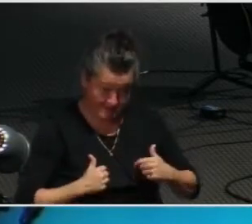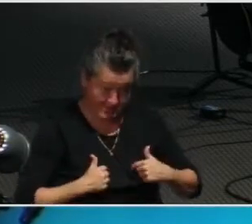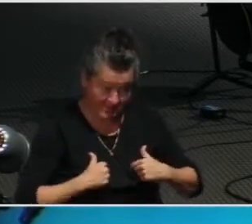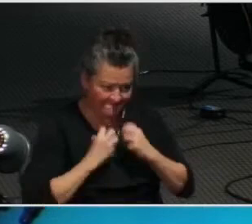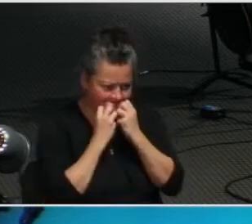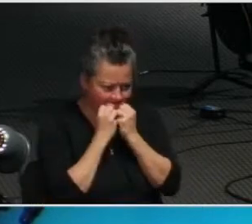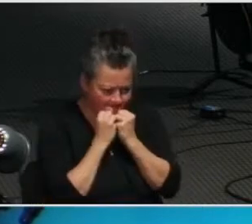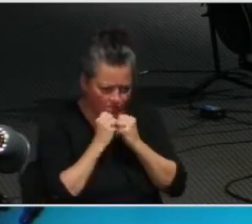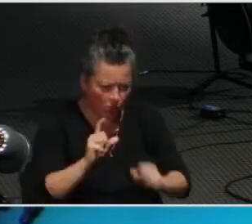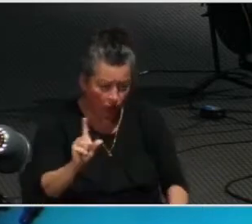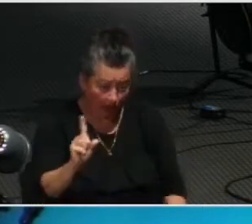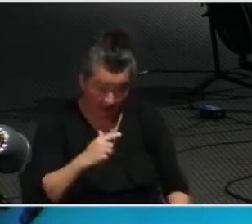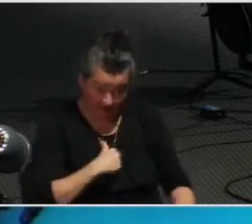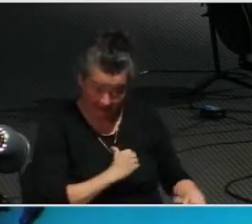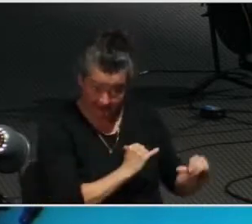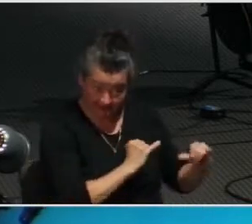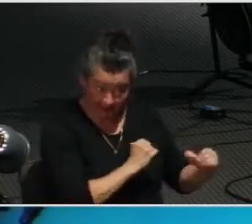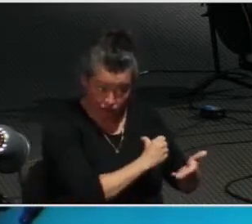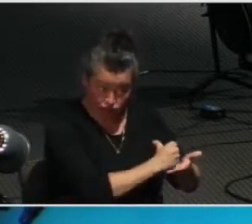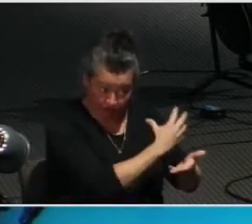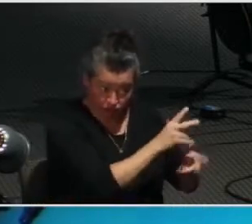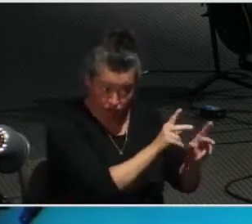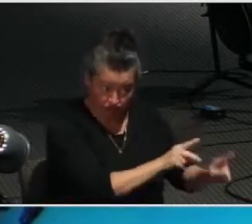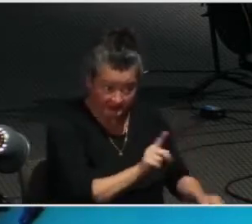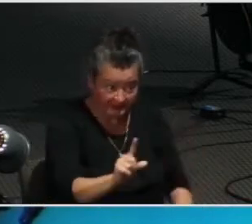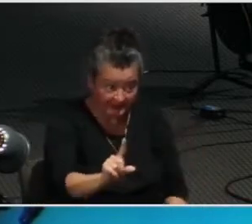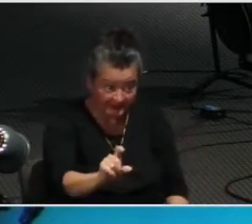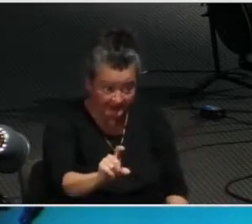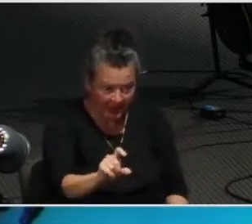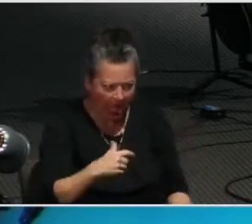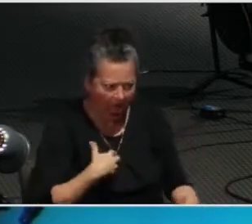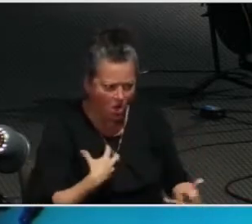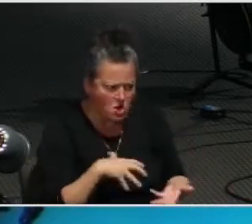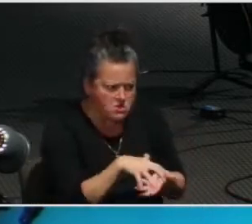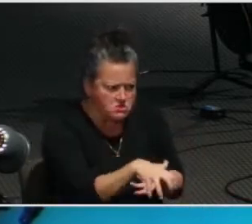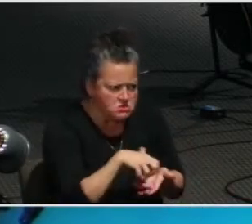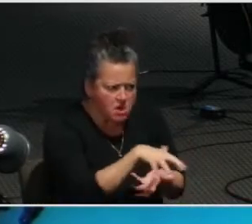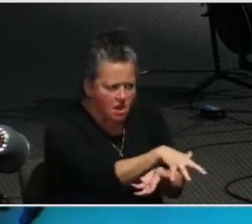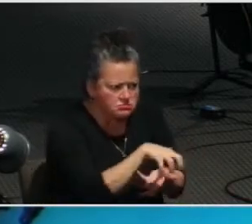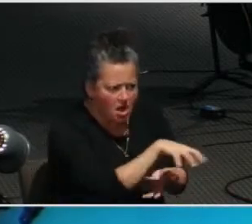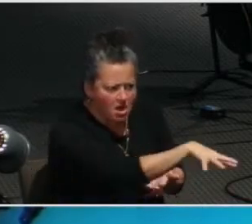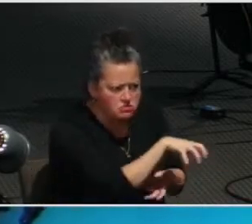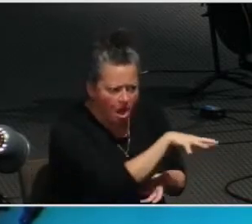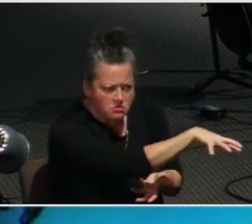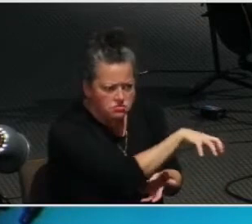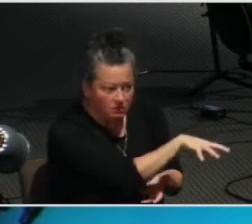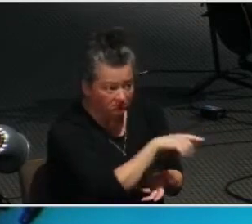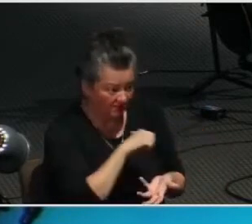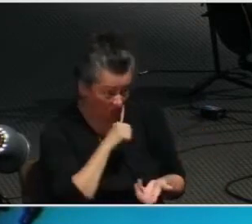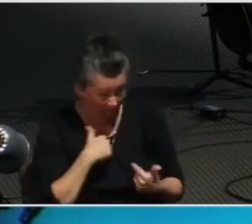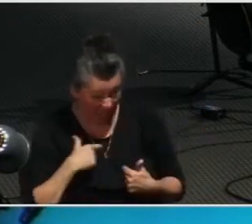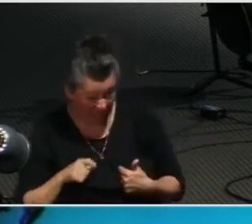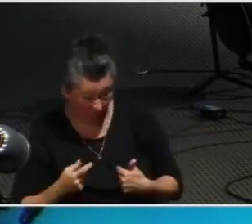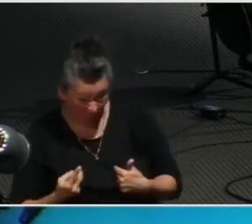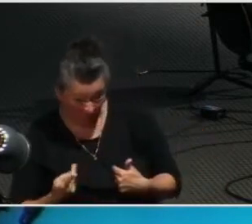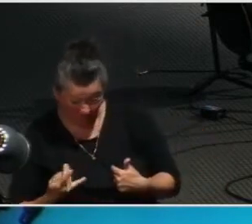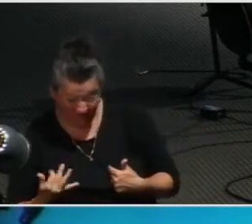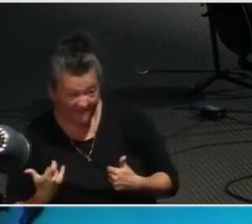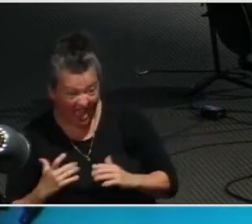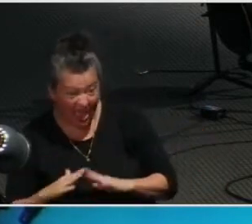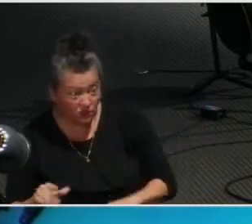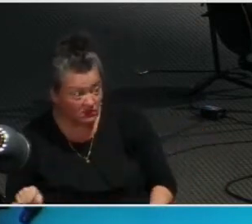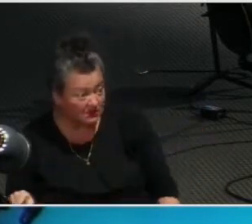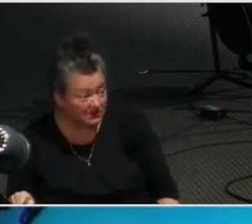living, living in excess, pursuing more and more that we don't need. We repent of that, and